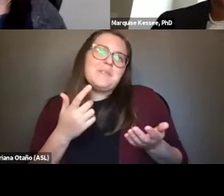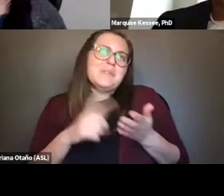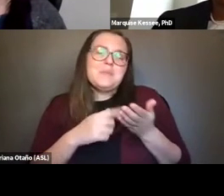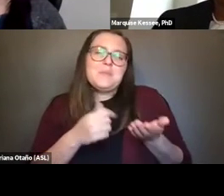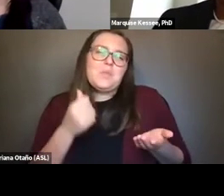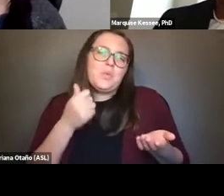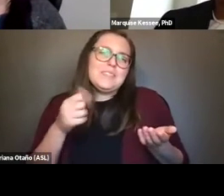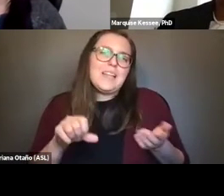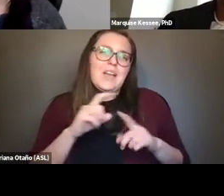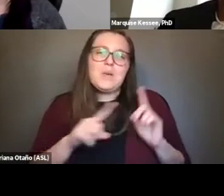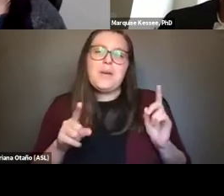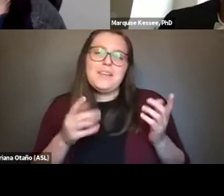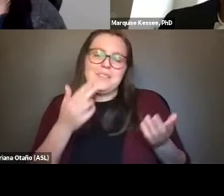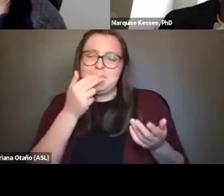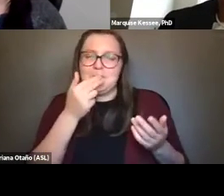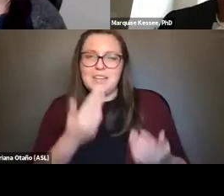at least internally for that matter.